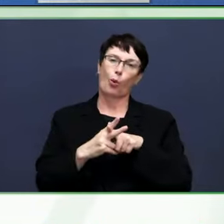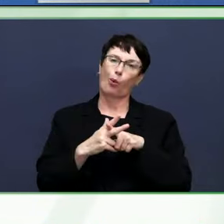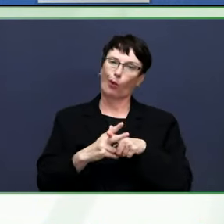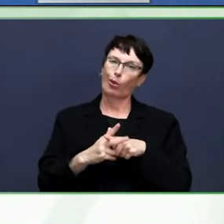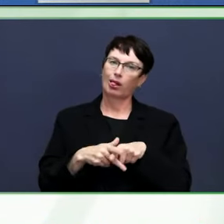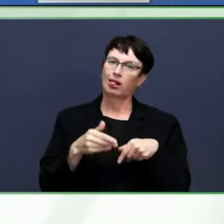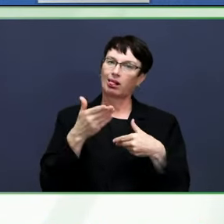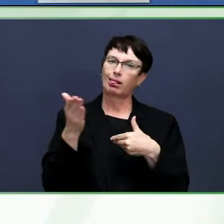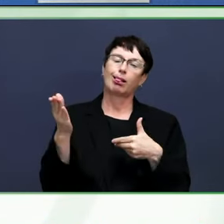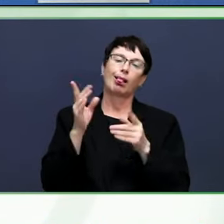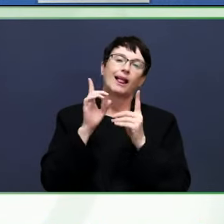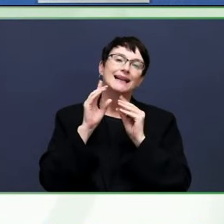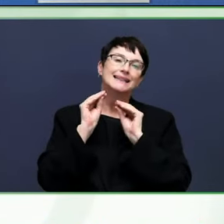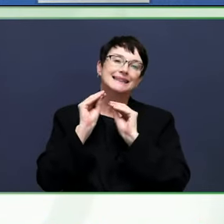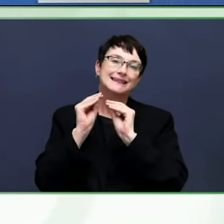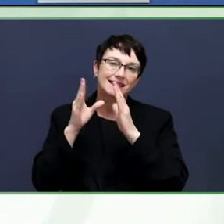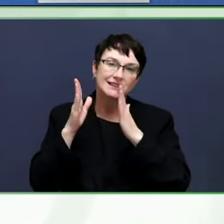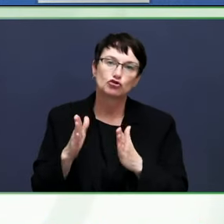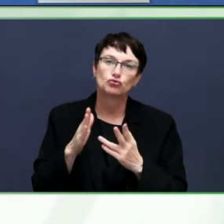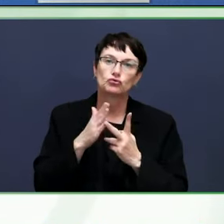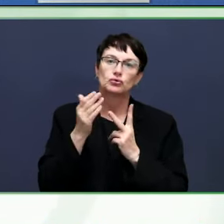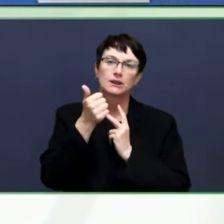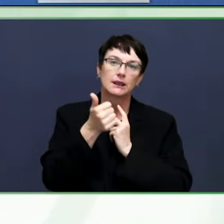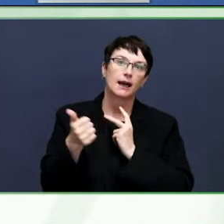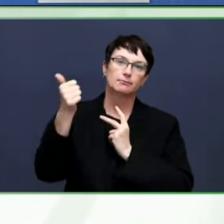there, is how we